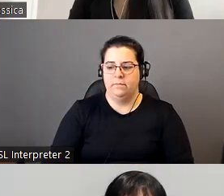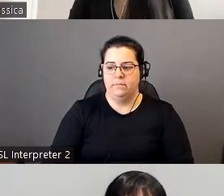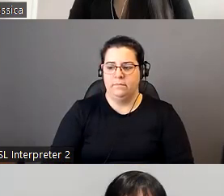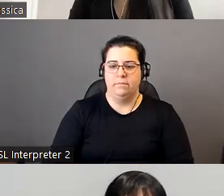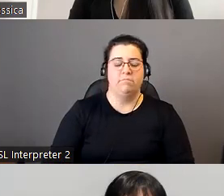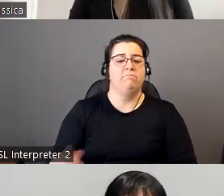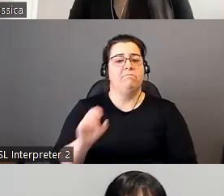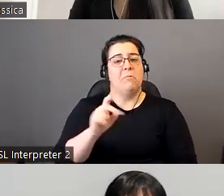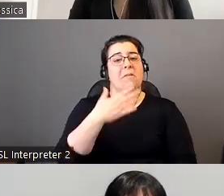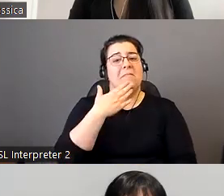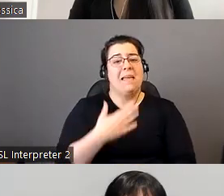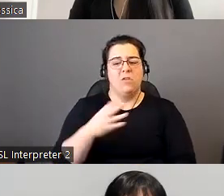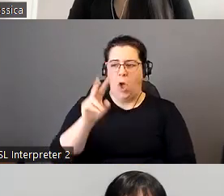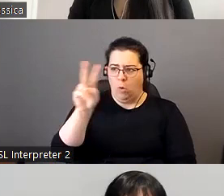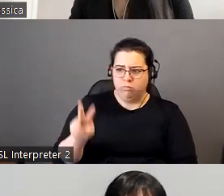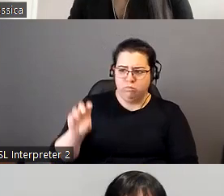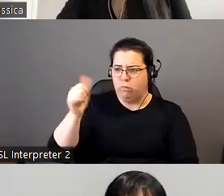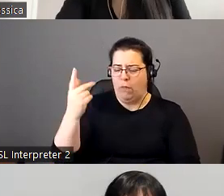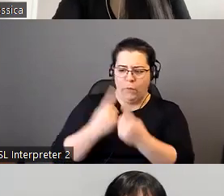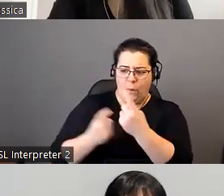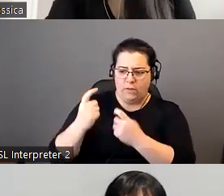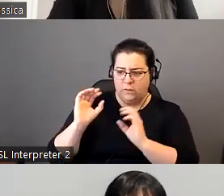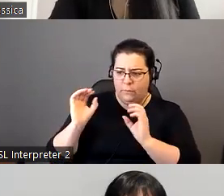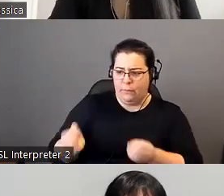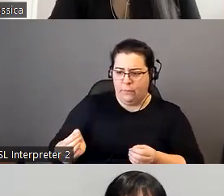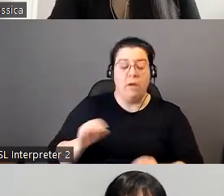other comments before we wrap up.